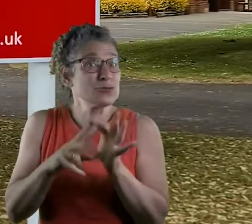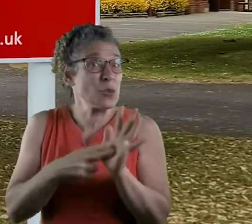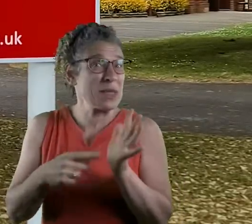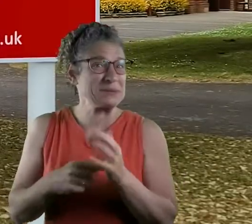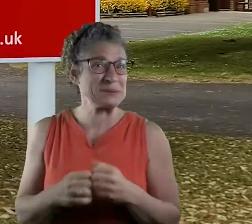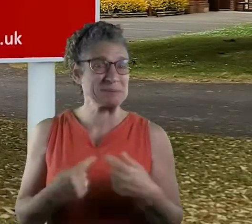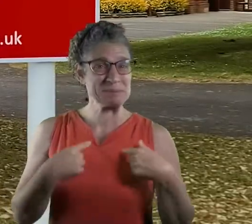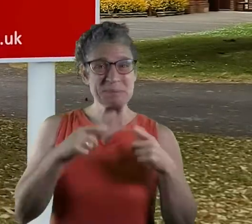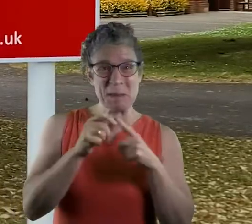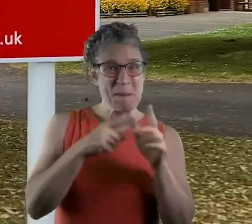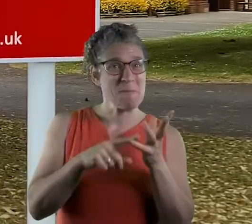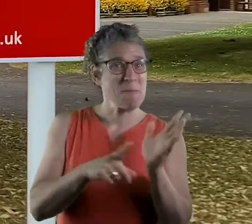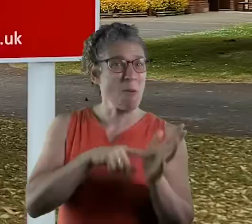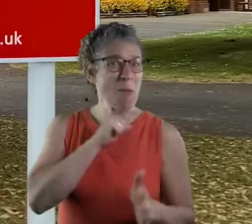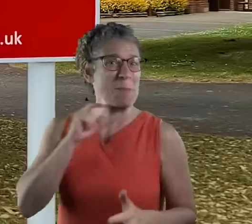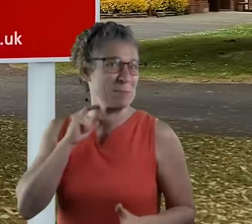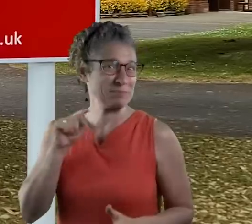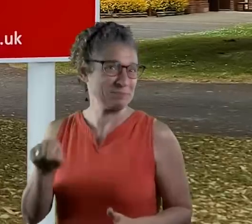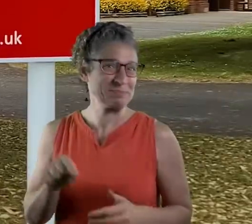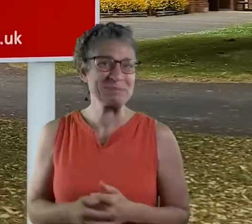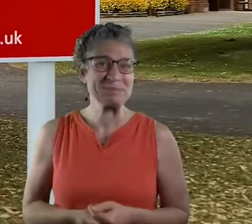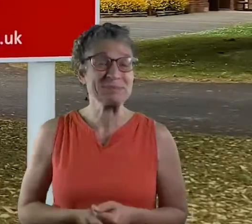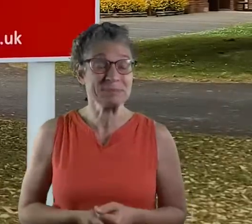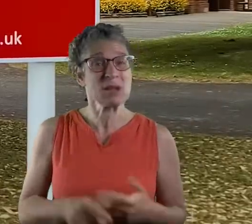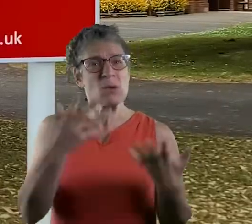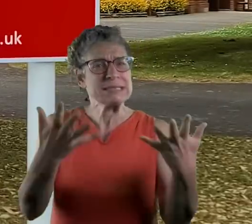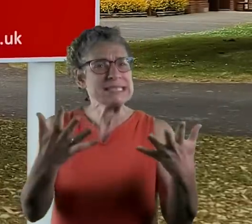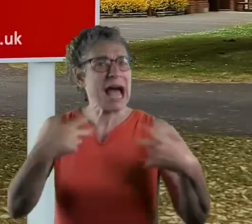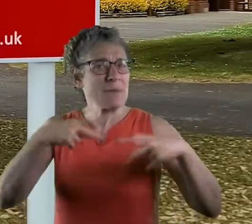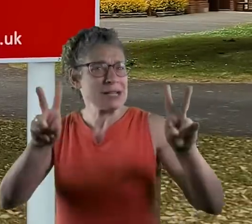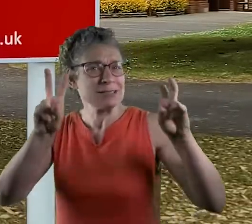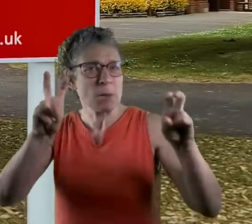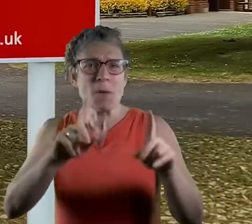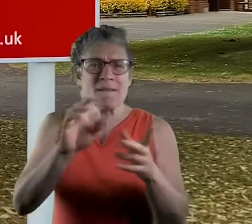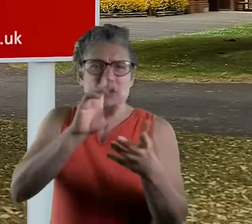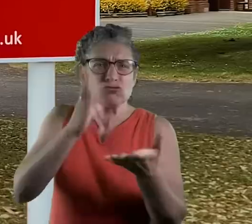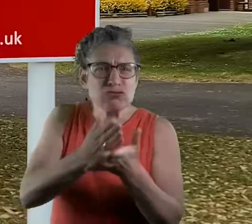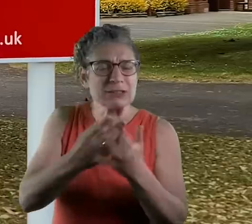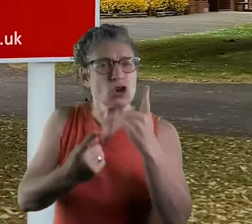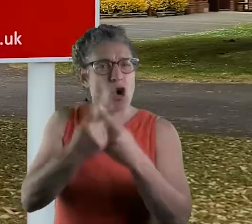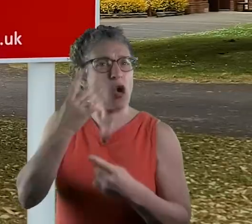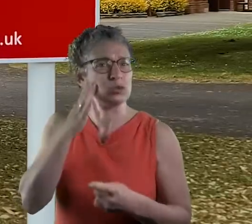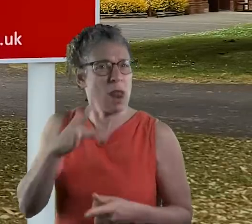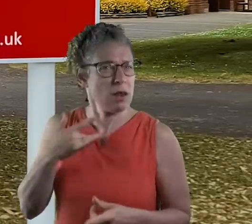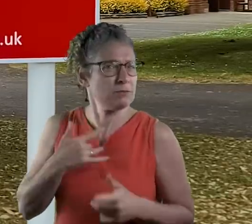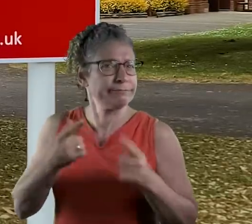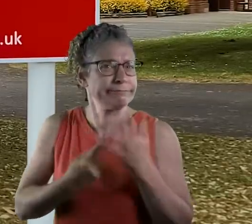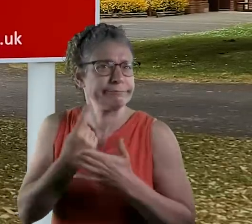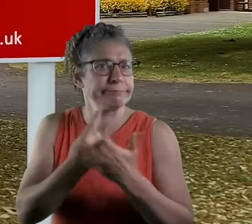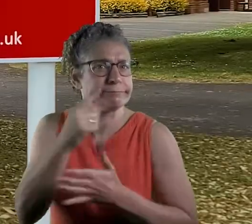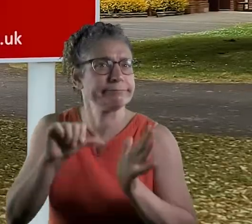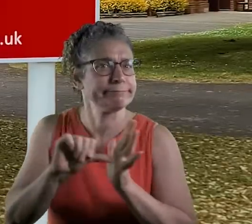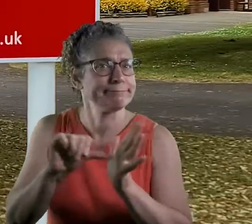My name's Paul. I'm the vicar at St. Faith's. The theme of our service today is trusting God in